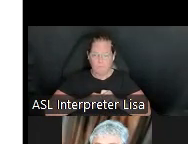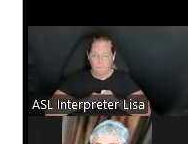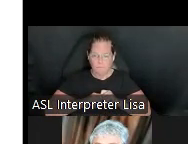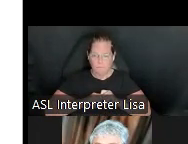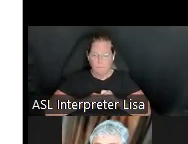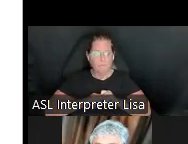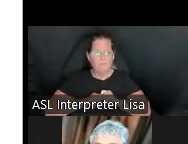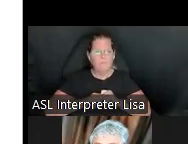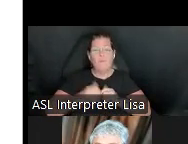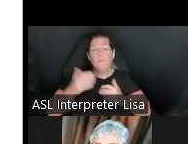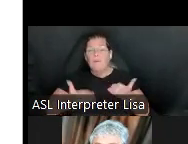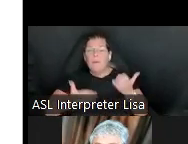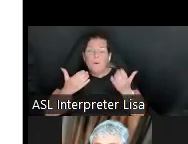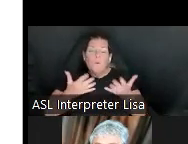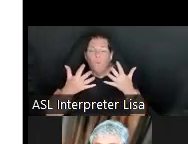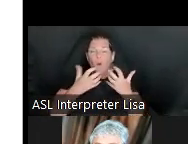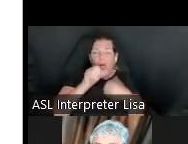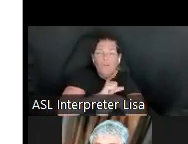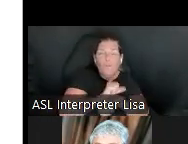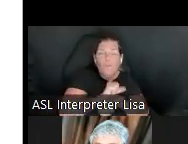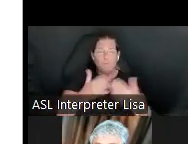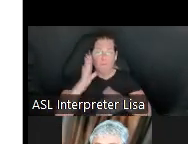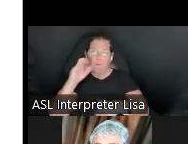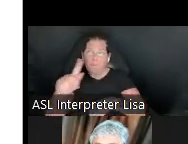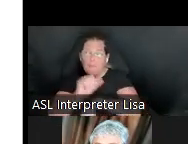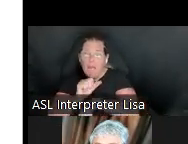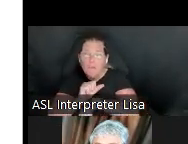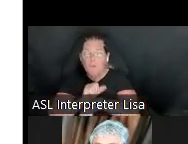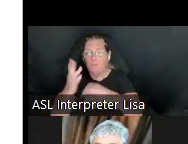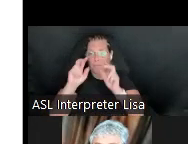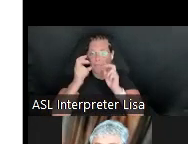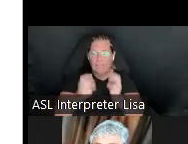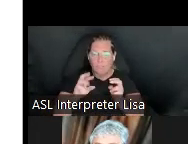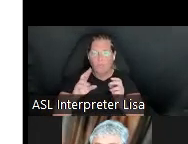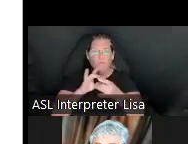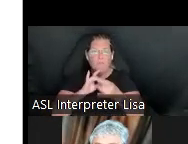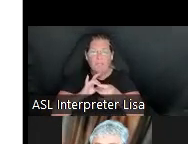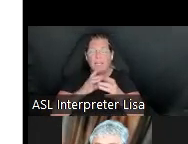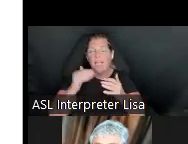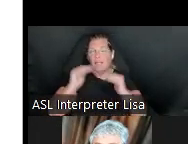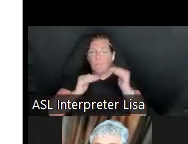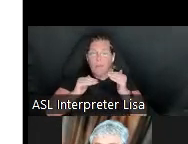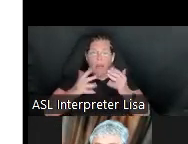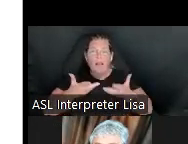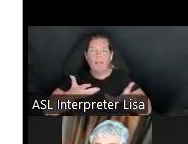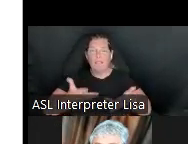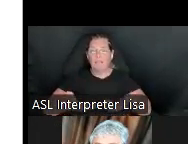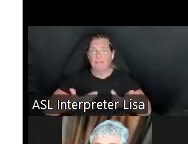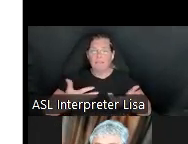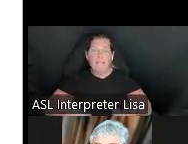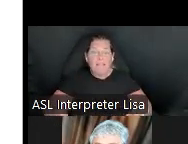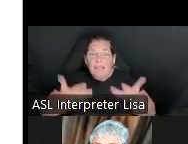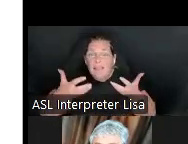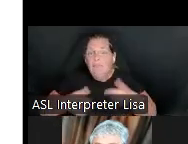or considering getting back to work. There may be issues having to do with balance, lifting, walking, strength